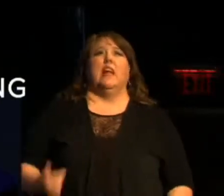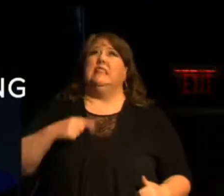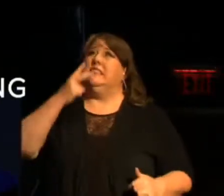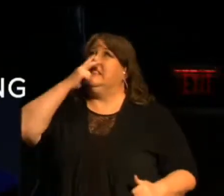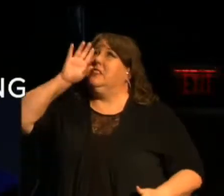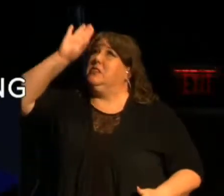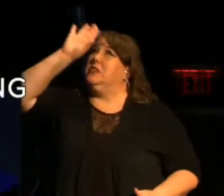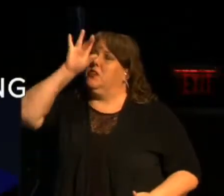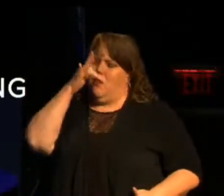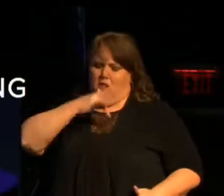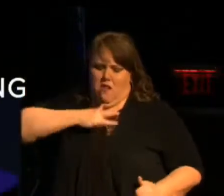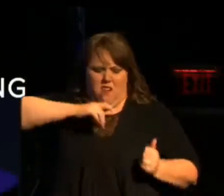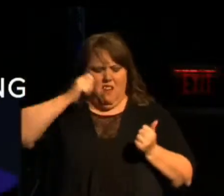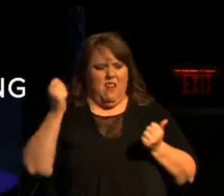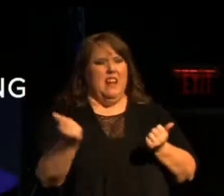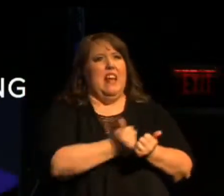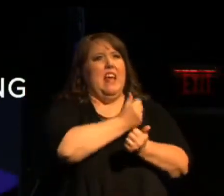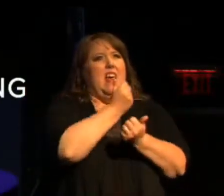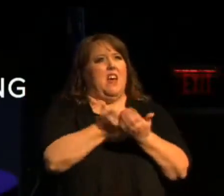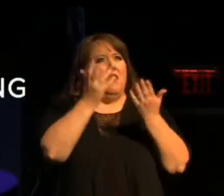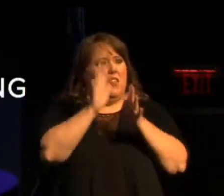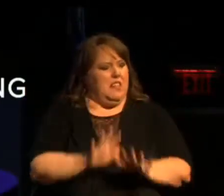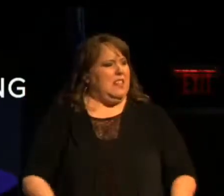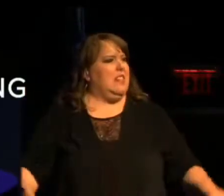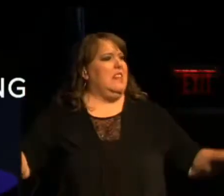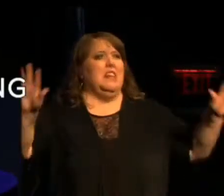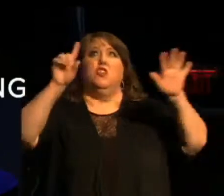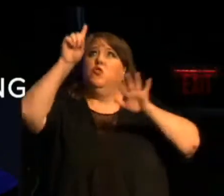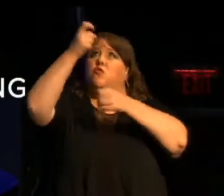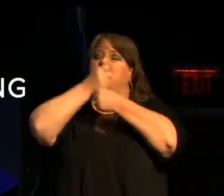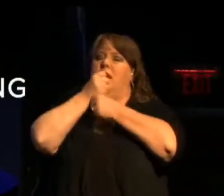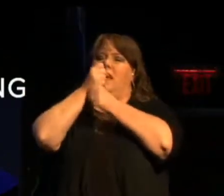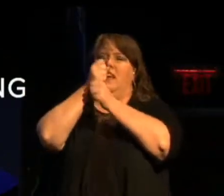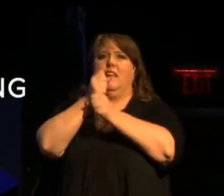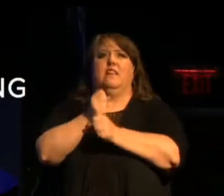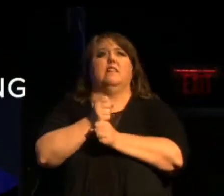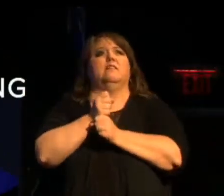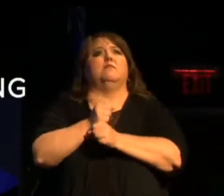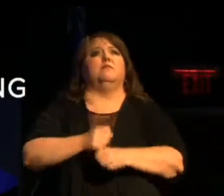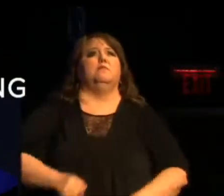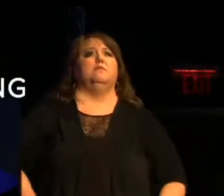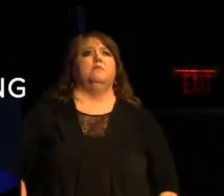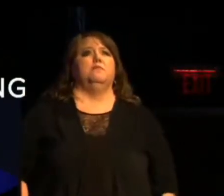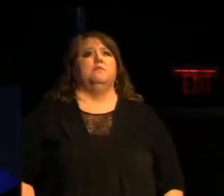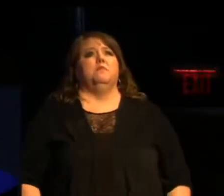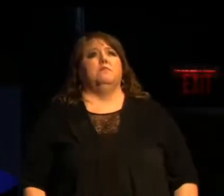I can see your heart in everything you've made.